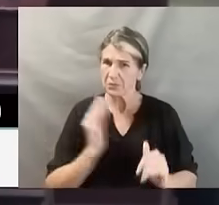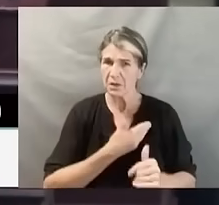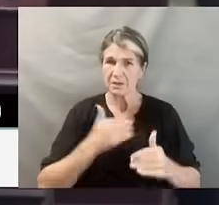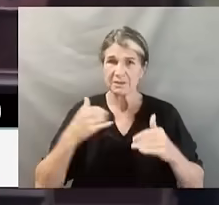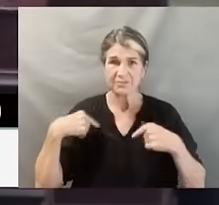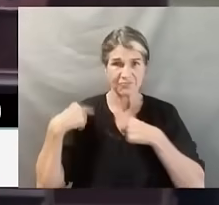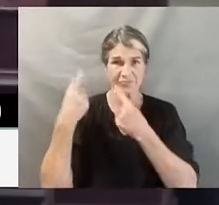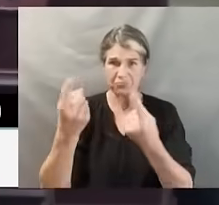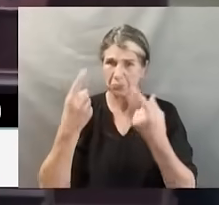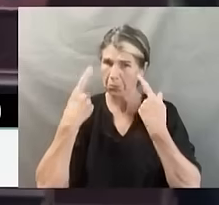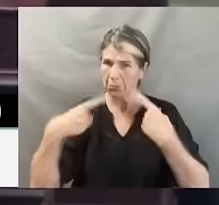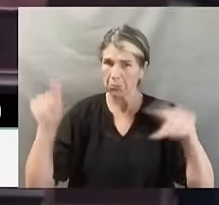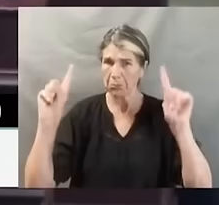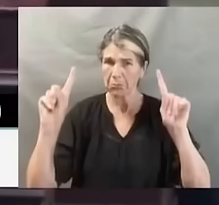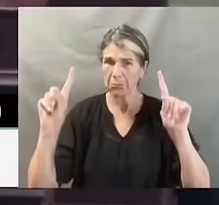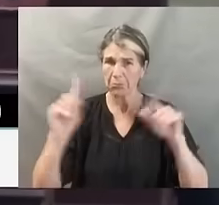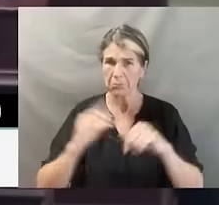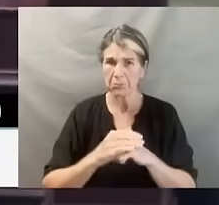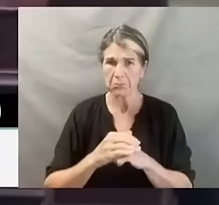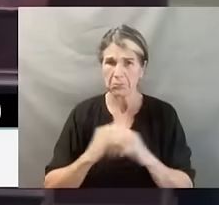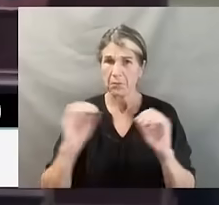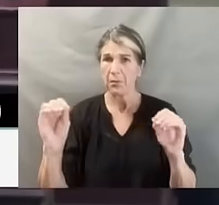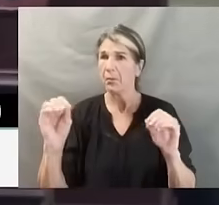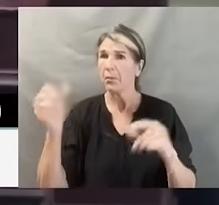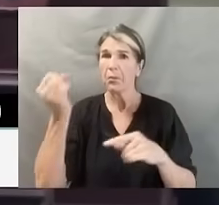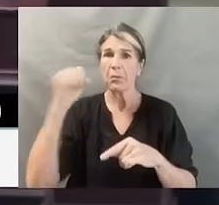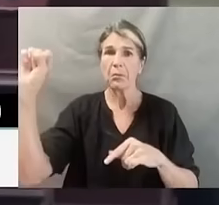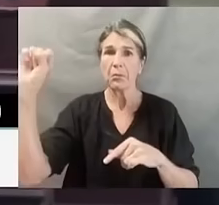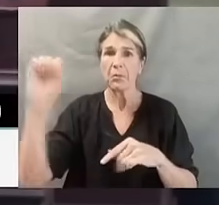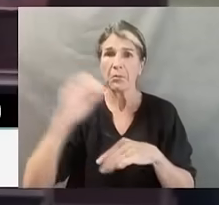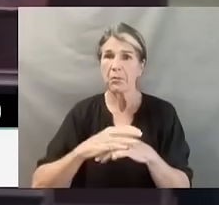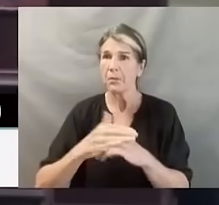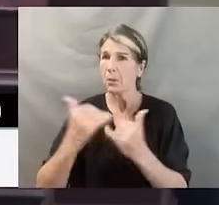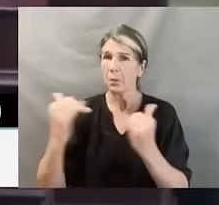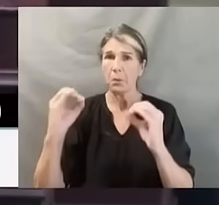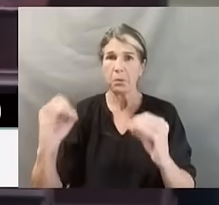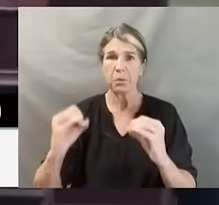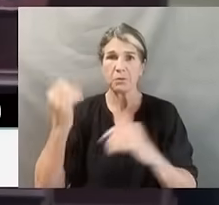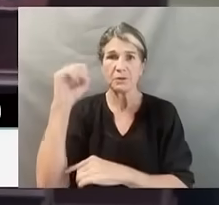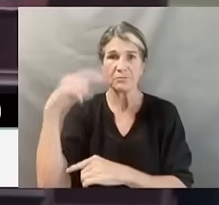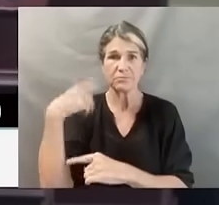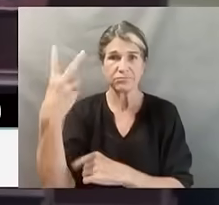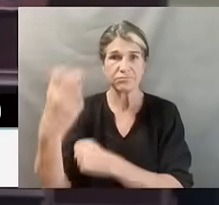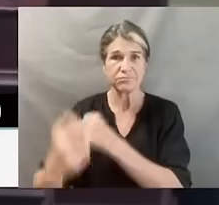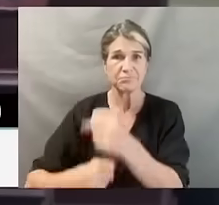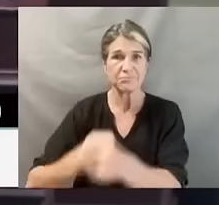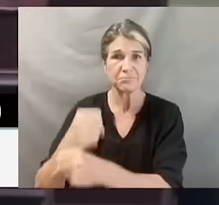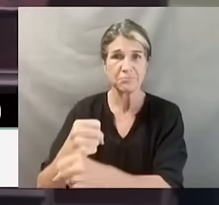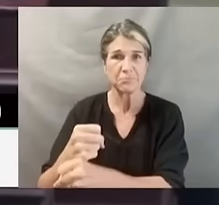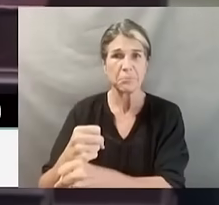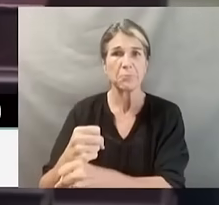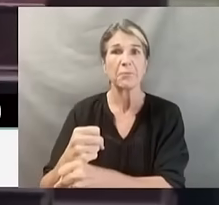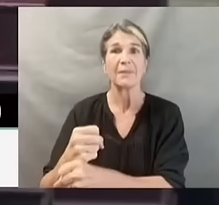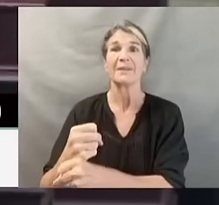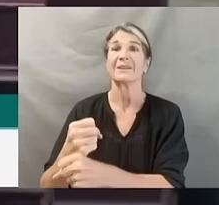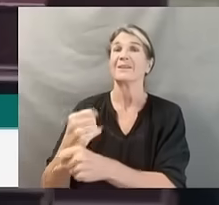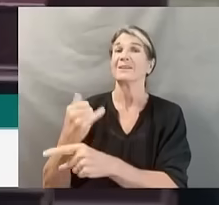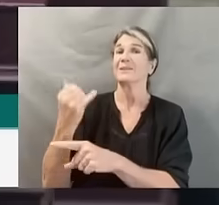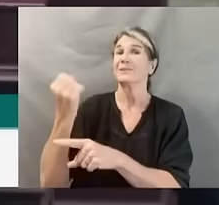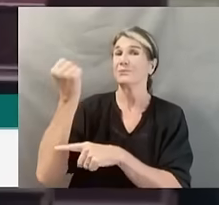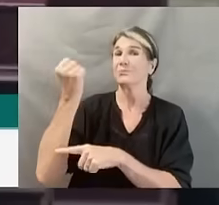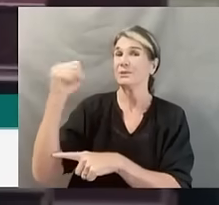2 years. The recent dispute inquiry boards in Fort McMurray and Edmonton aim to